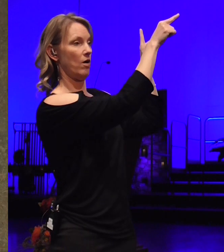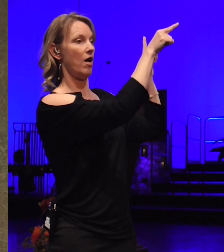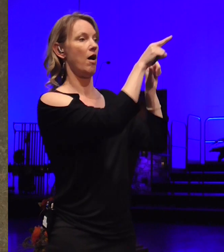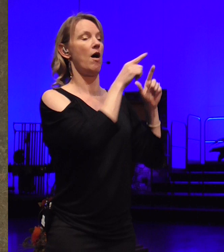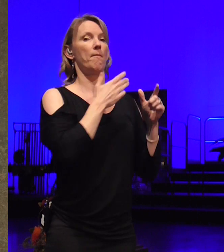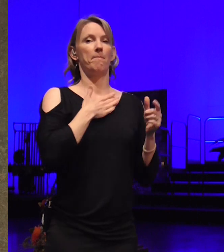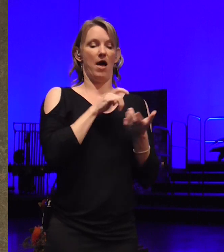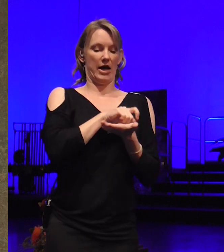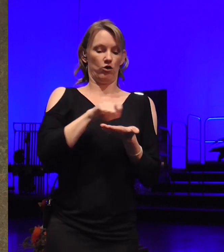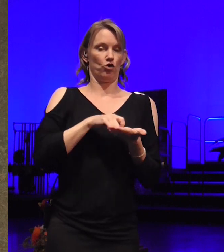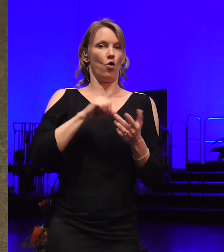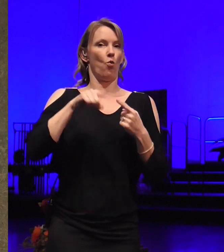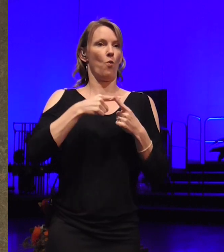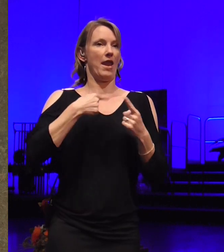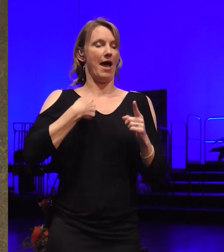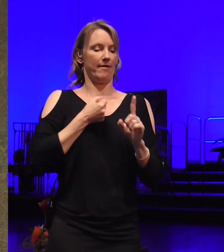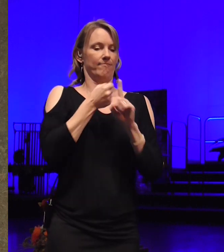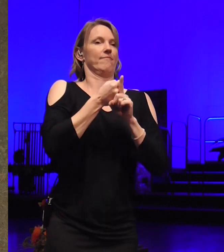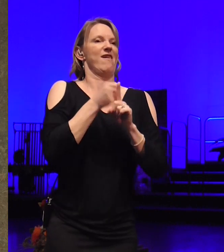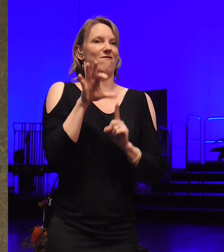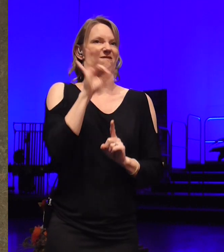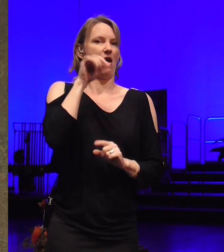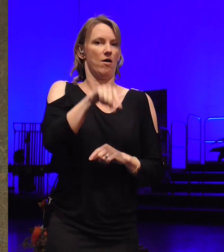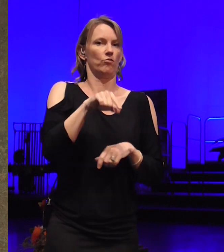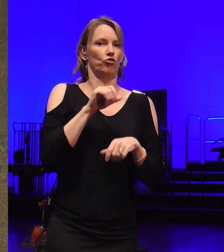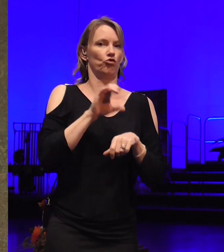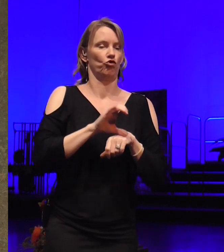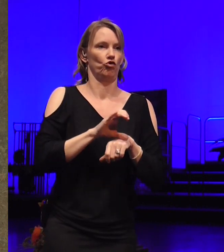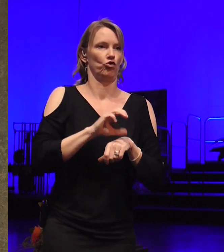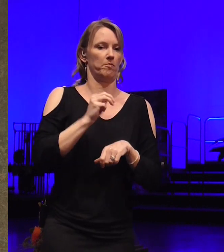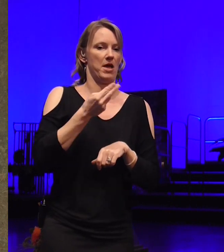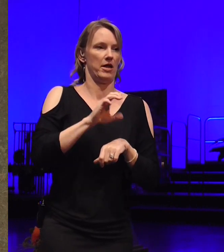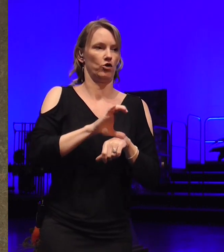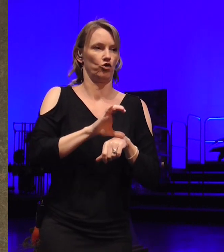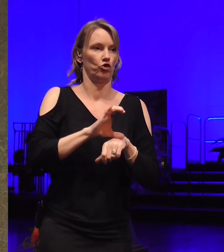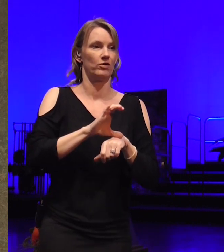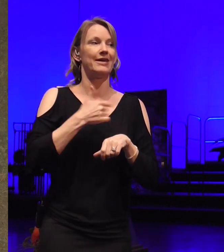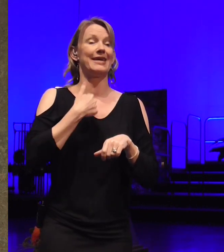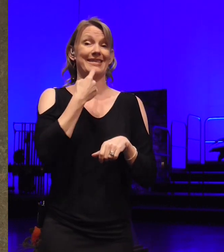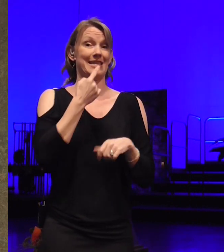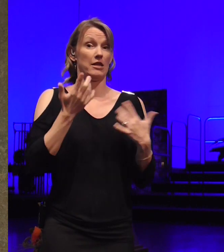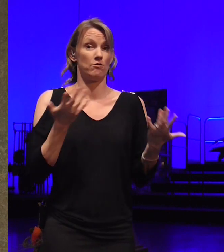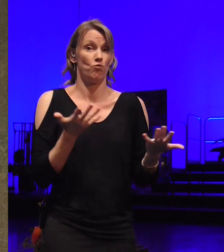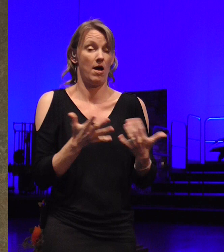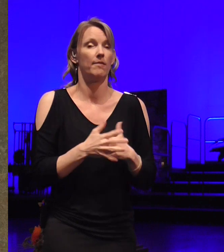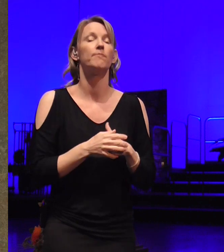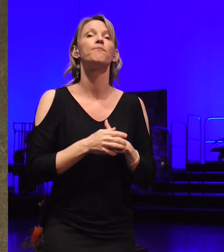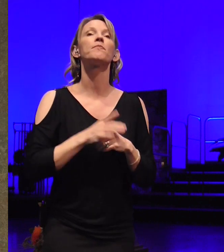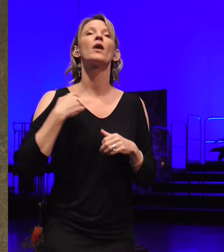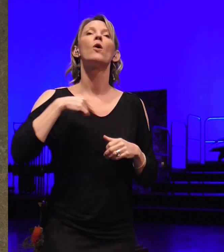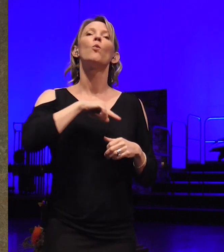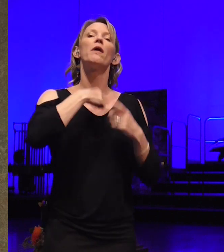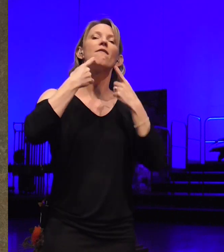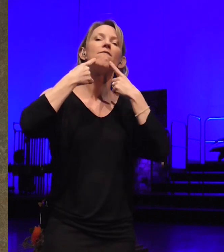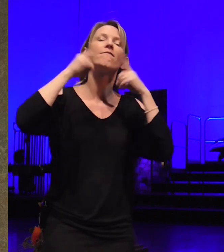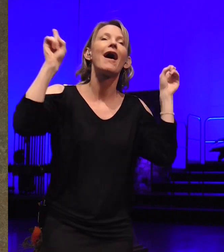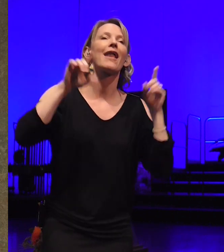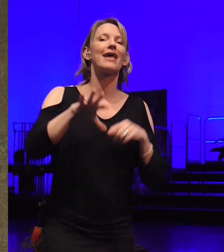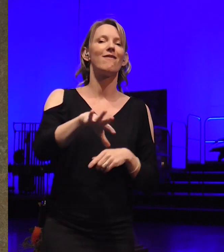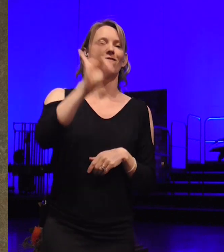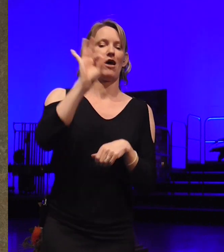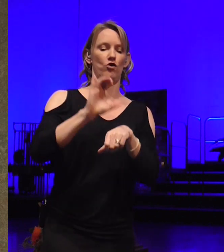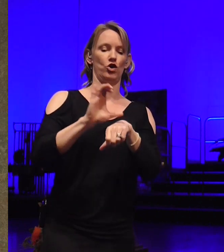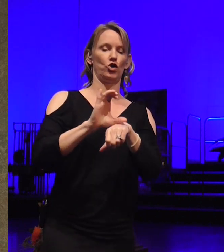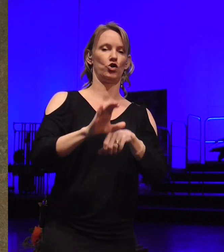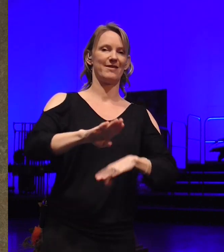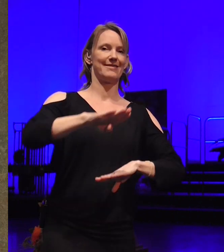The journal entry of when I found Mile High Church. And it says, "We finally found